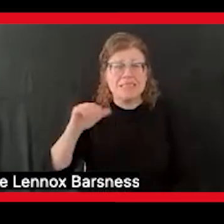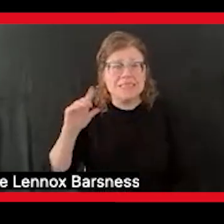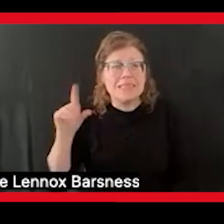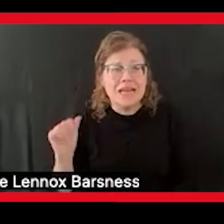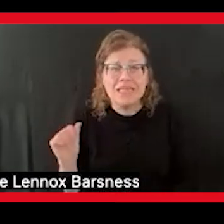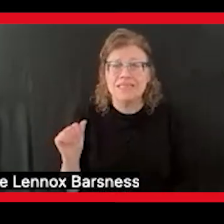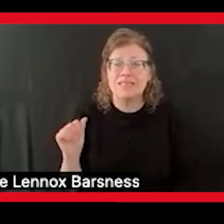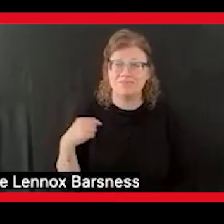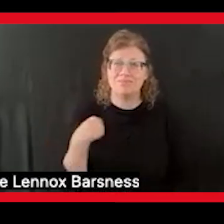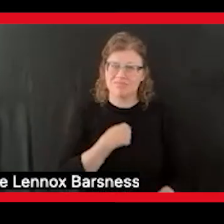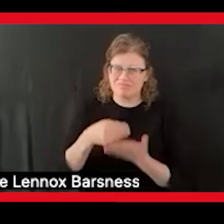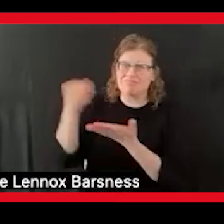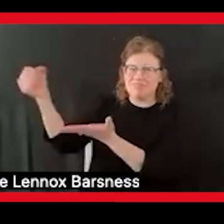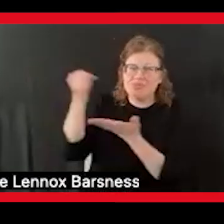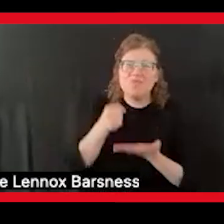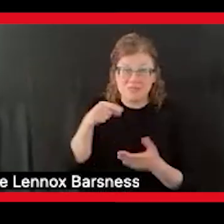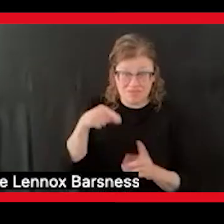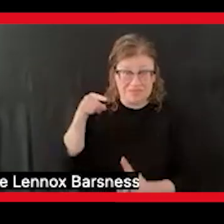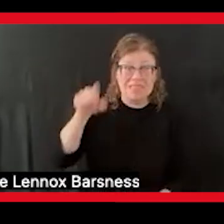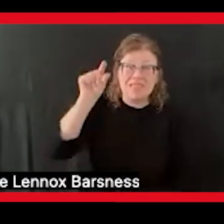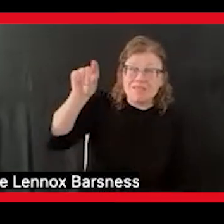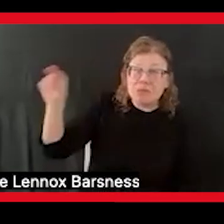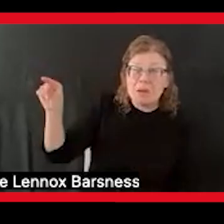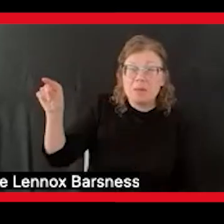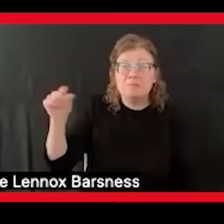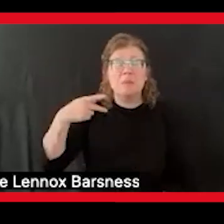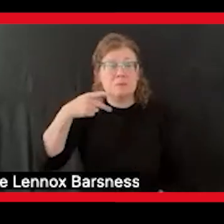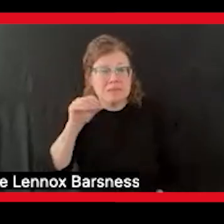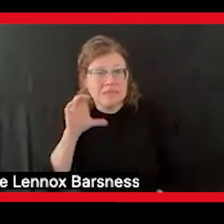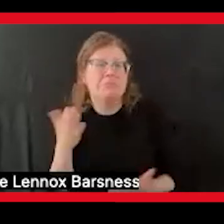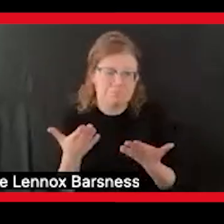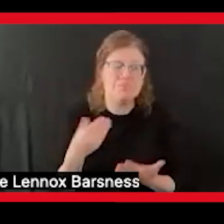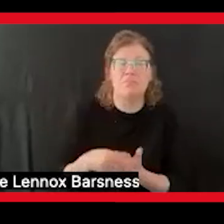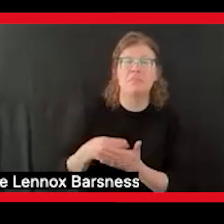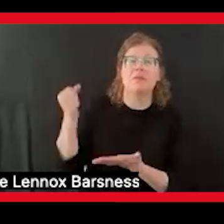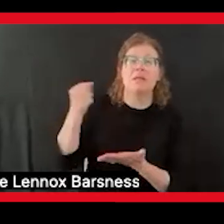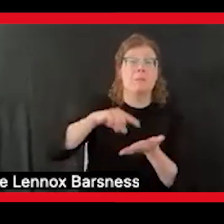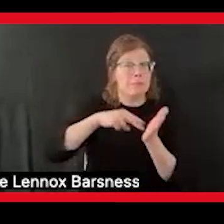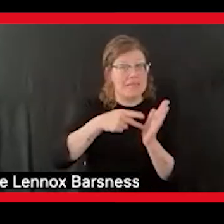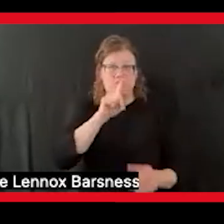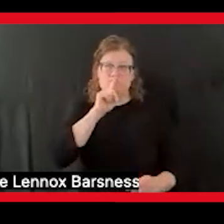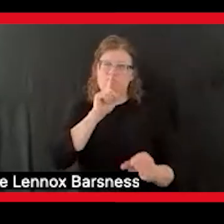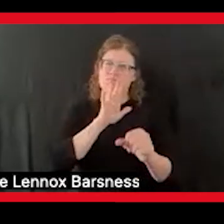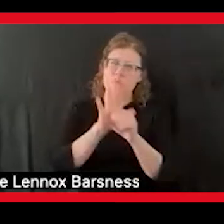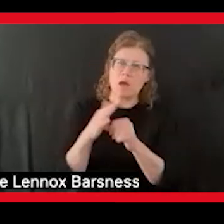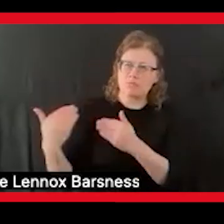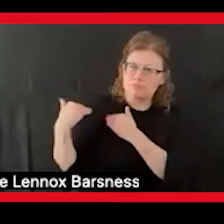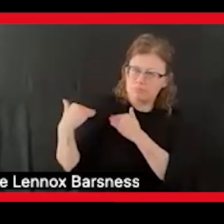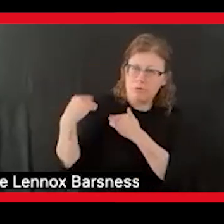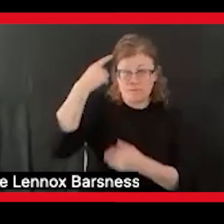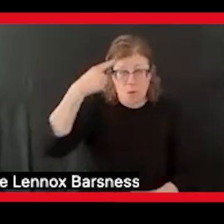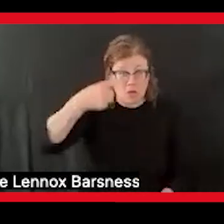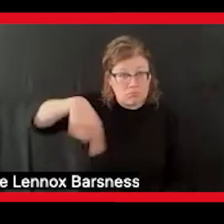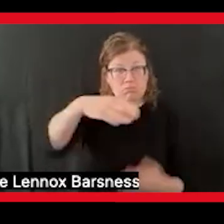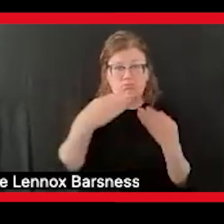are responsible for ensuring equitable access to public funding as we envision a city